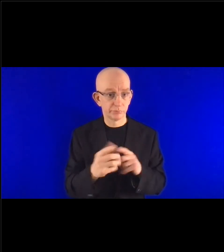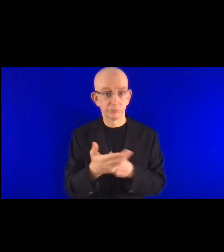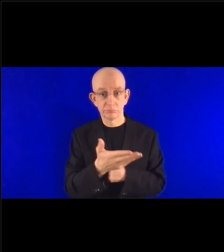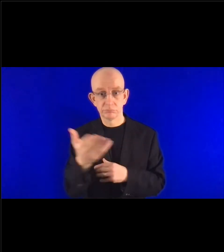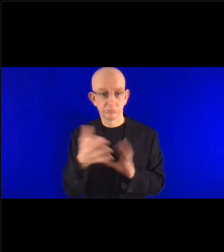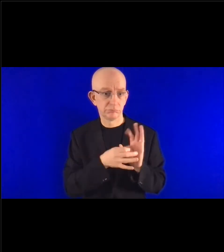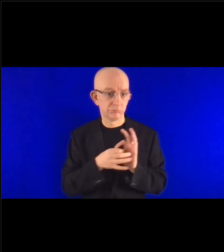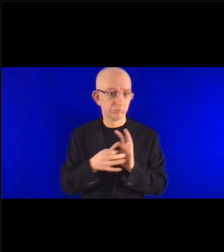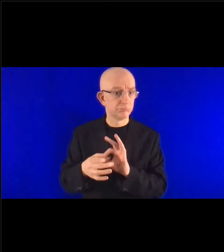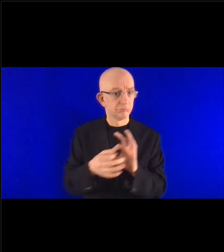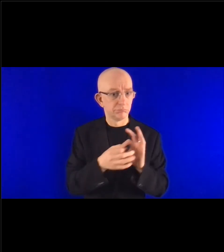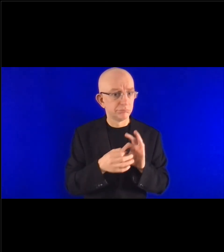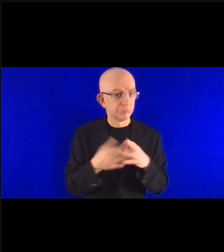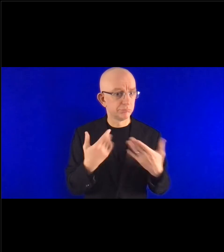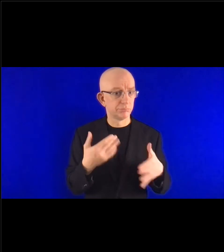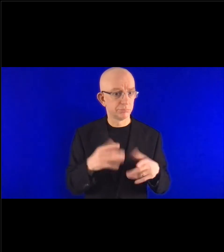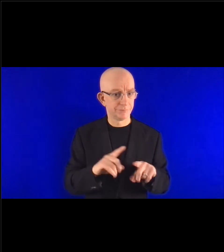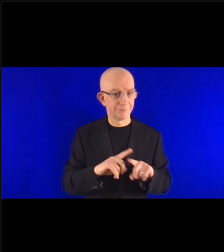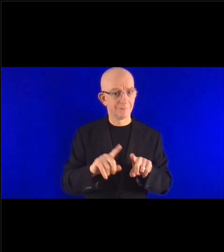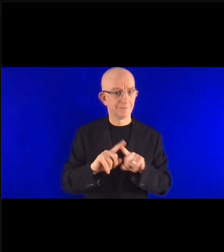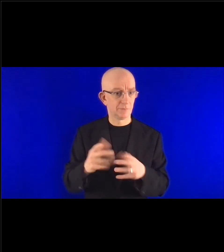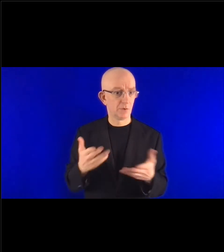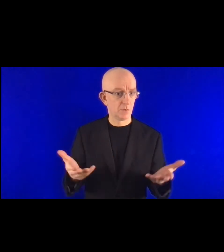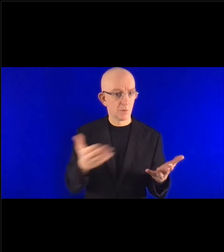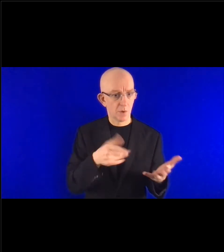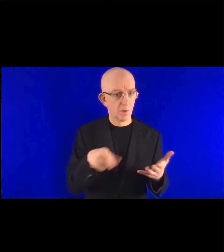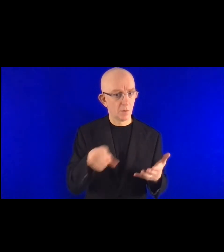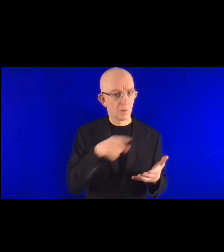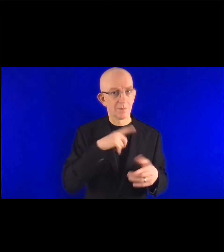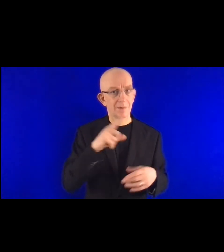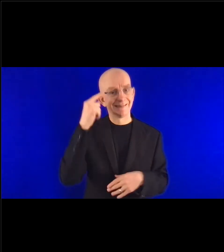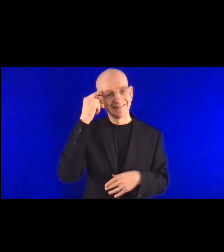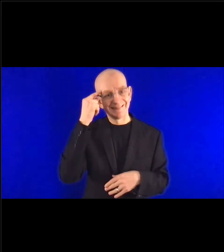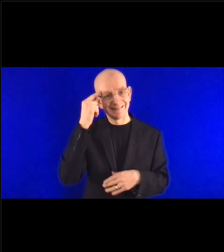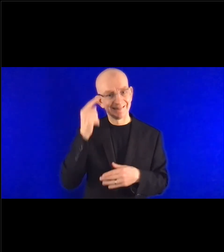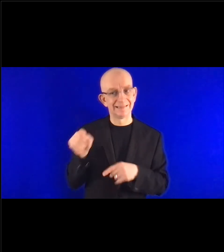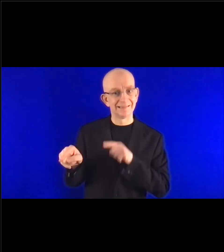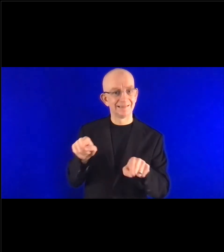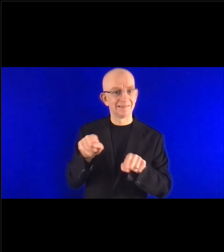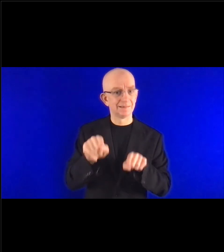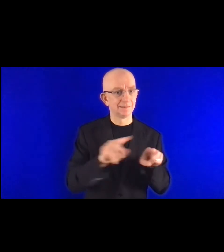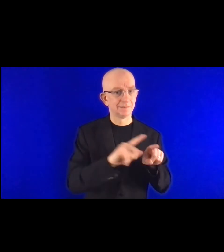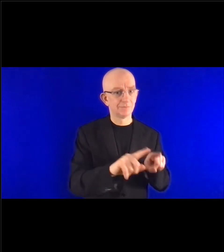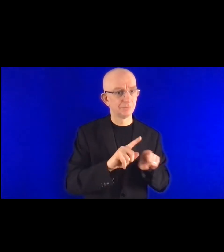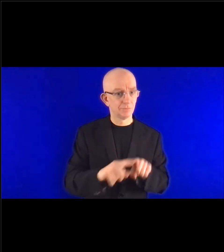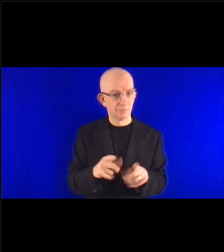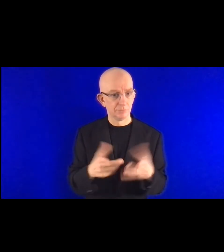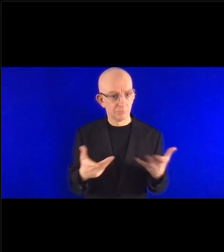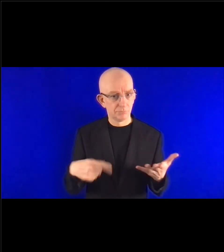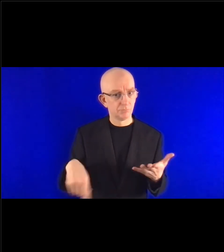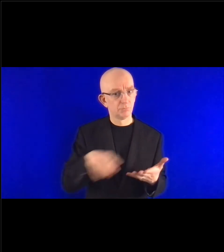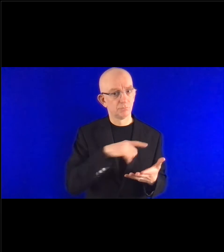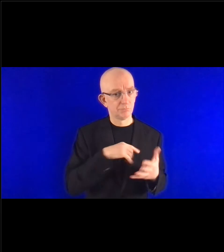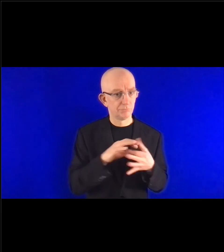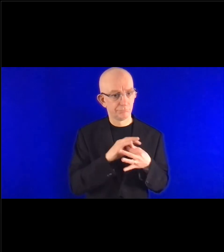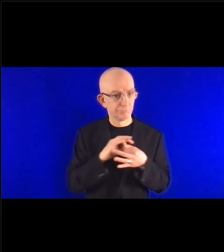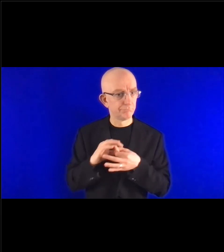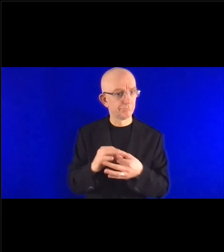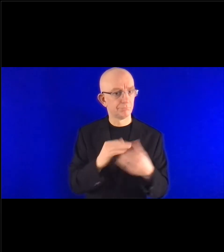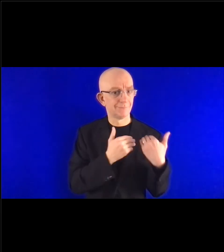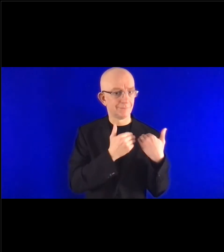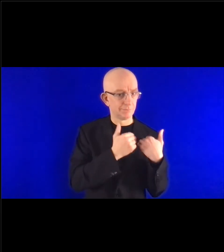shared responsibility towards our neighbor, no matter their age, race, gender, pre-existing condition,